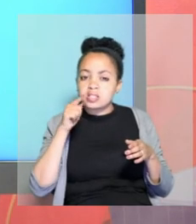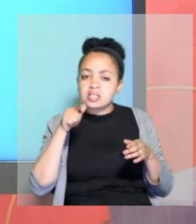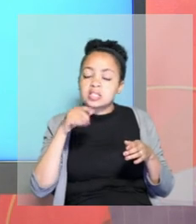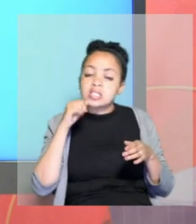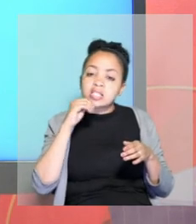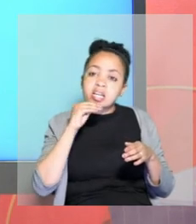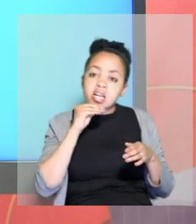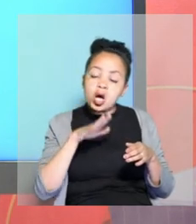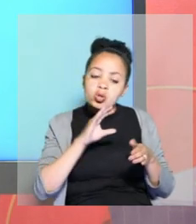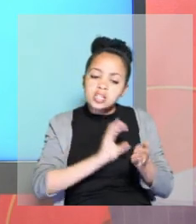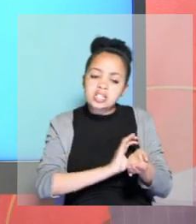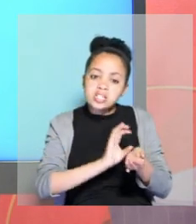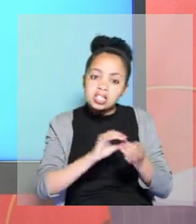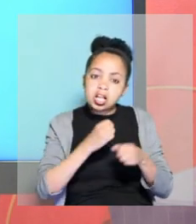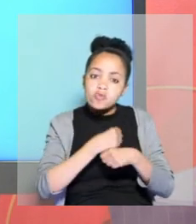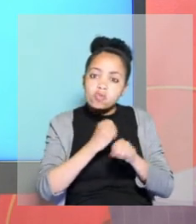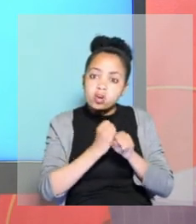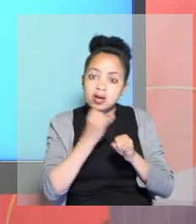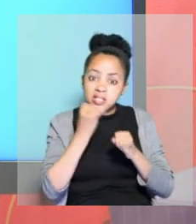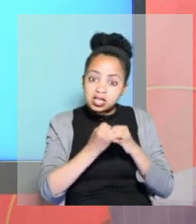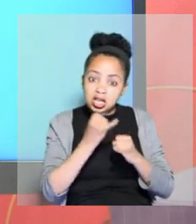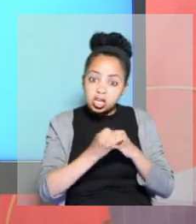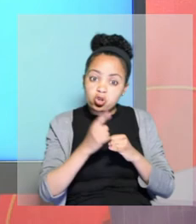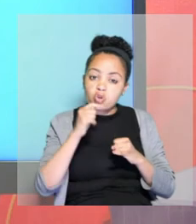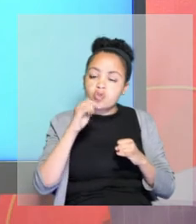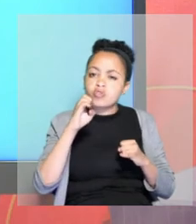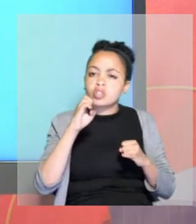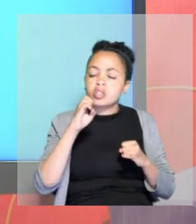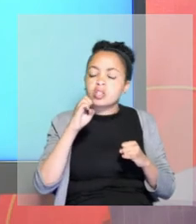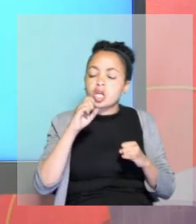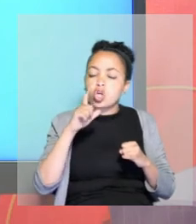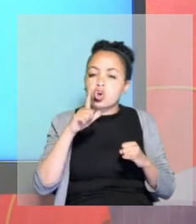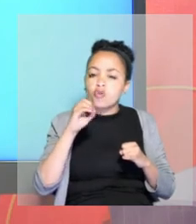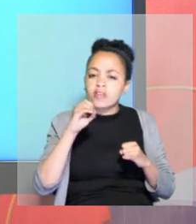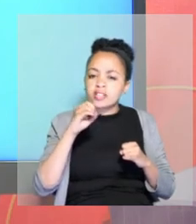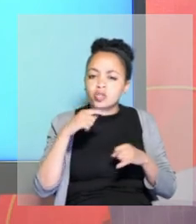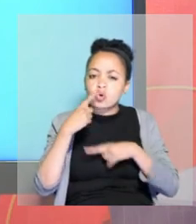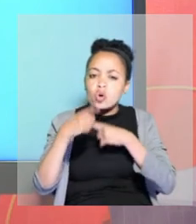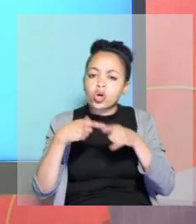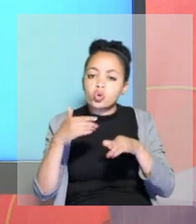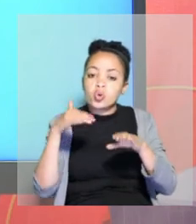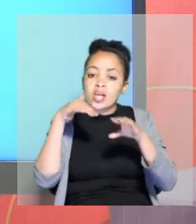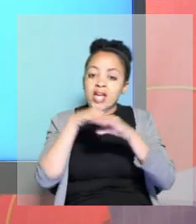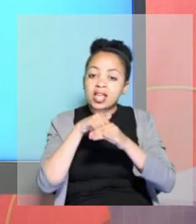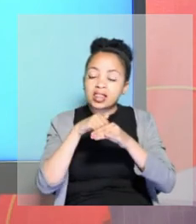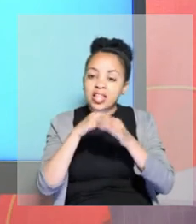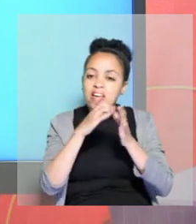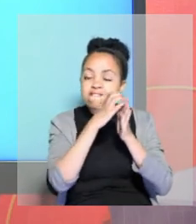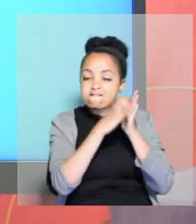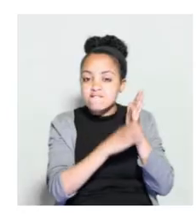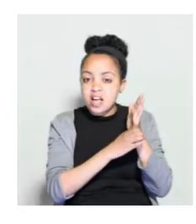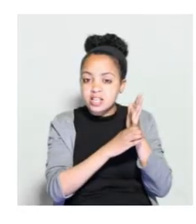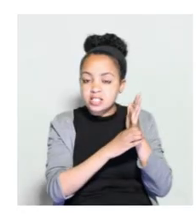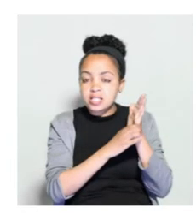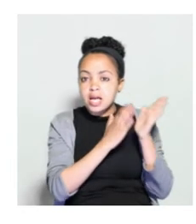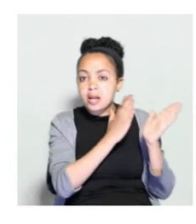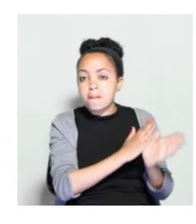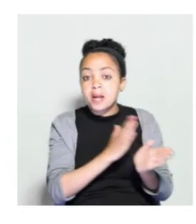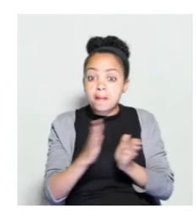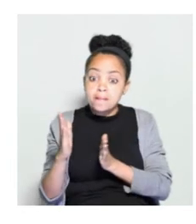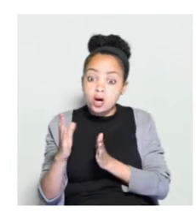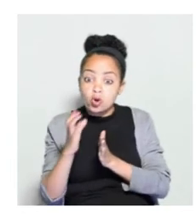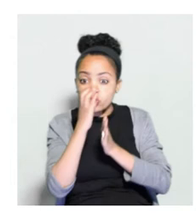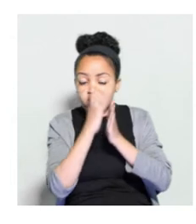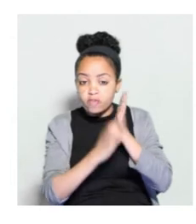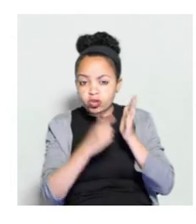delta cells that are formed at the end of telophase one going to enter into interface preparatory